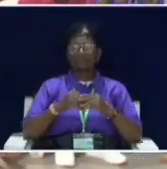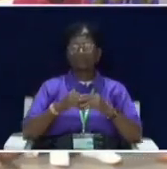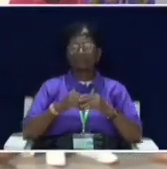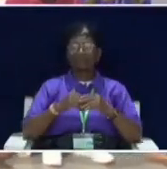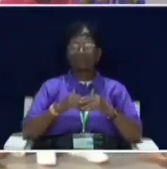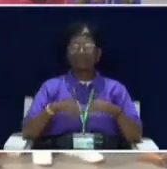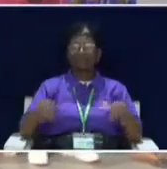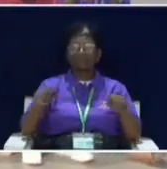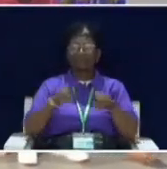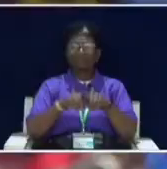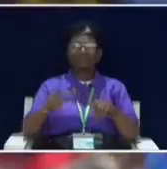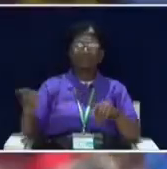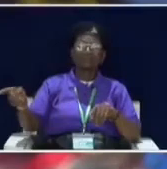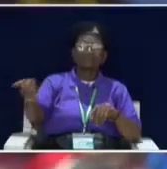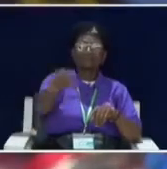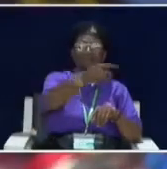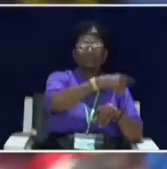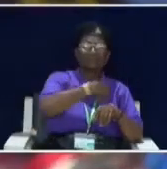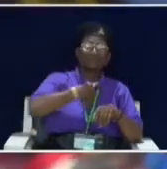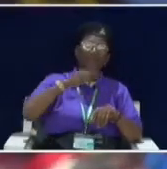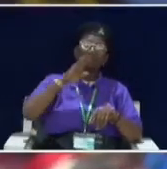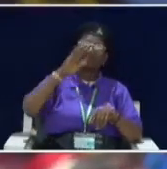So you're all welcome.